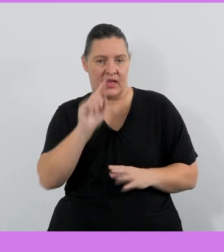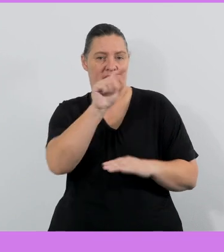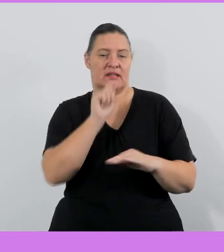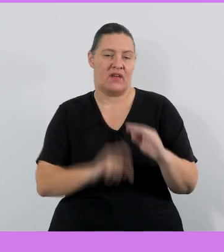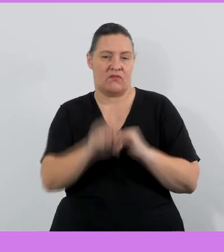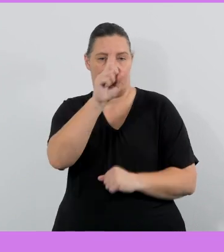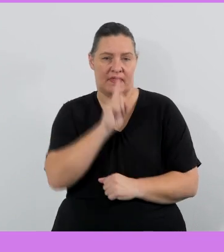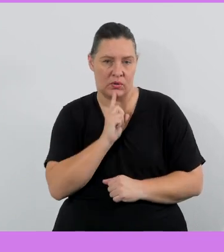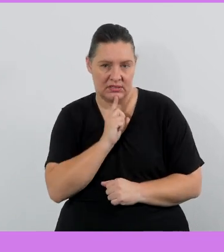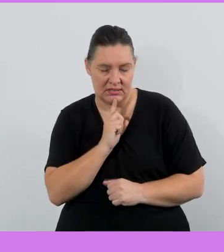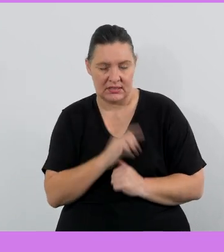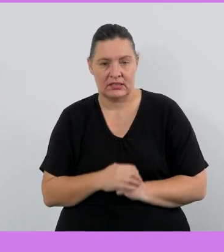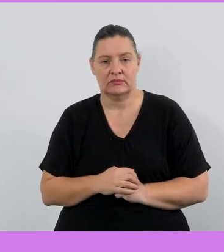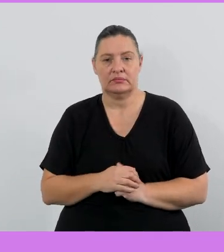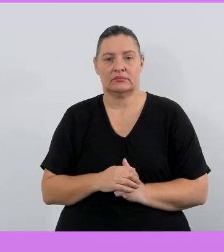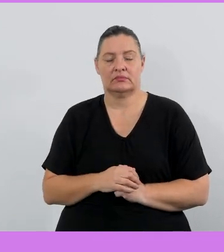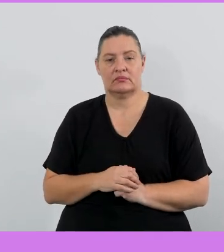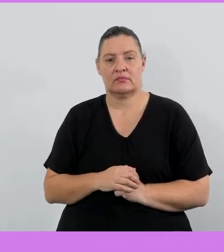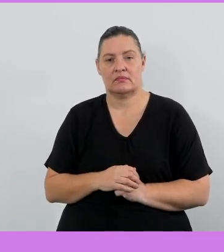divided by 1,000,